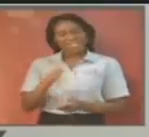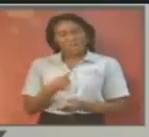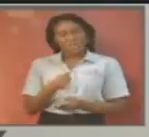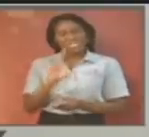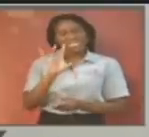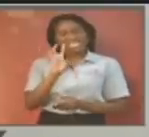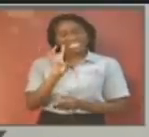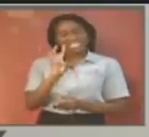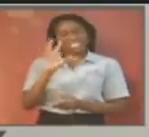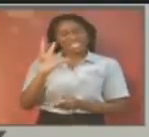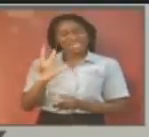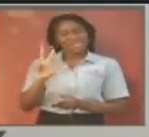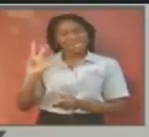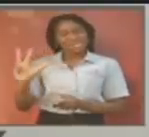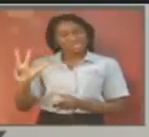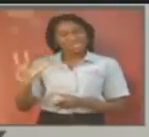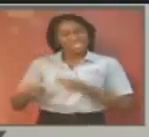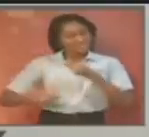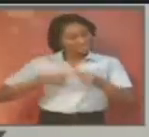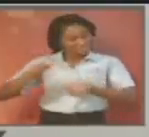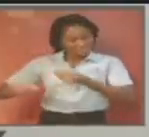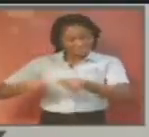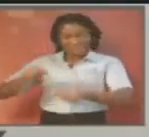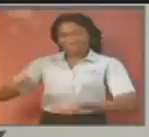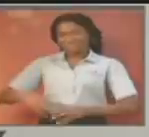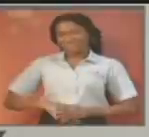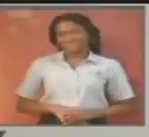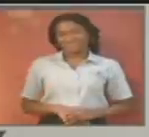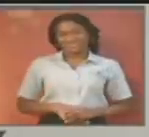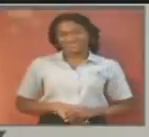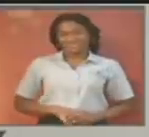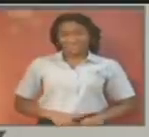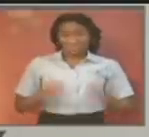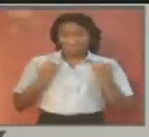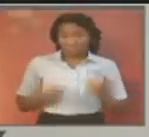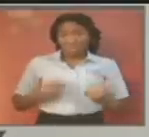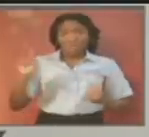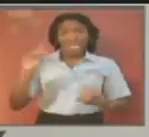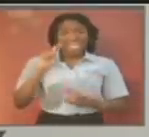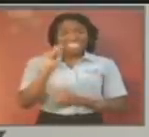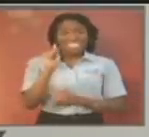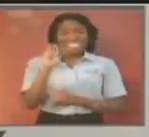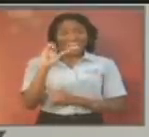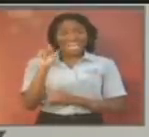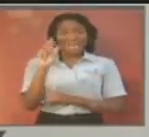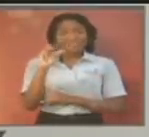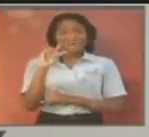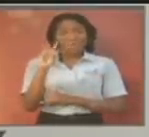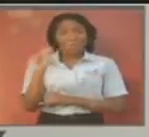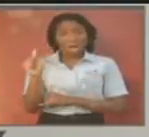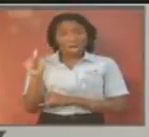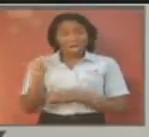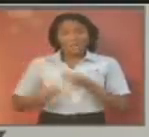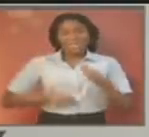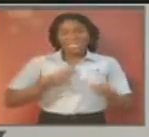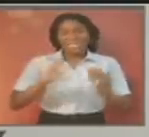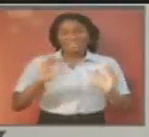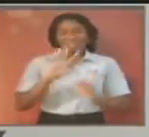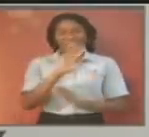5,633 doses. In our current drive at Tacarigua Racket Center, we have given